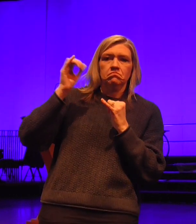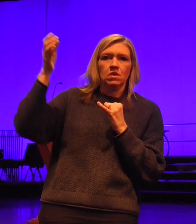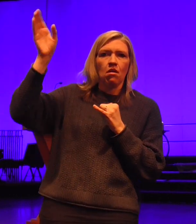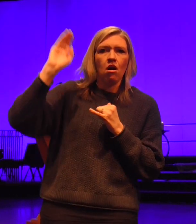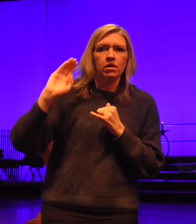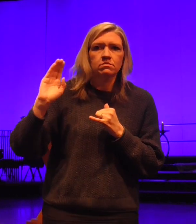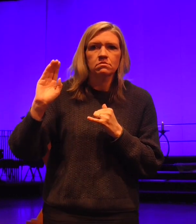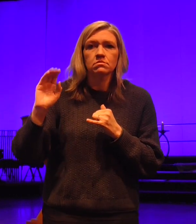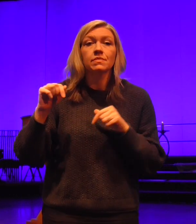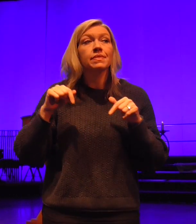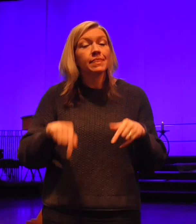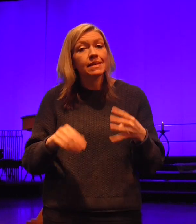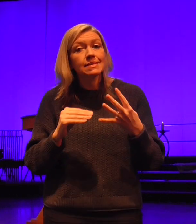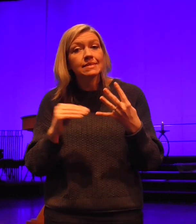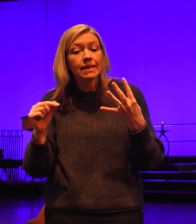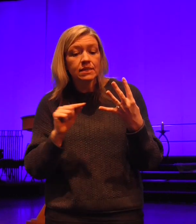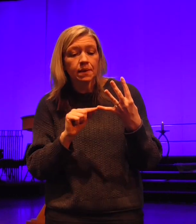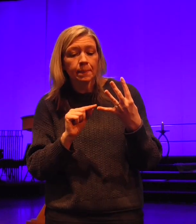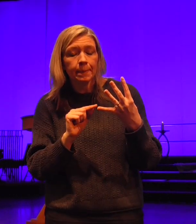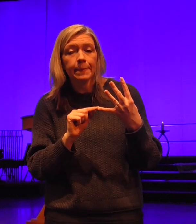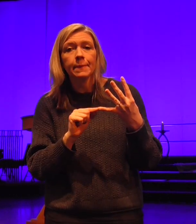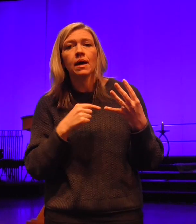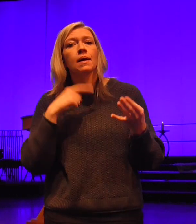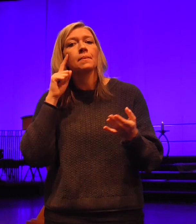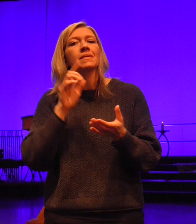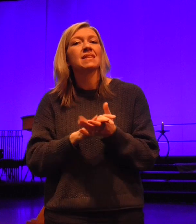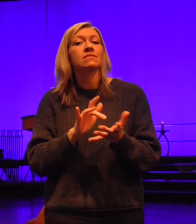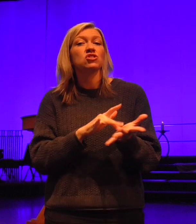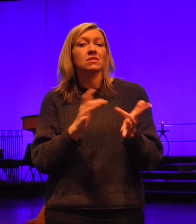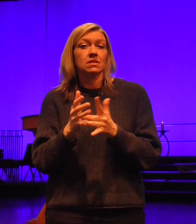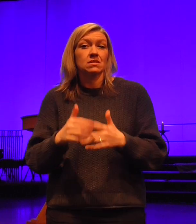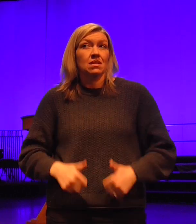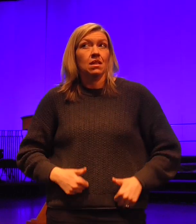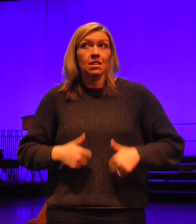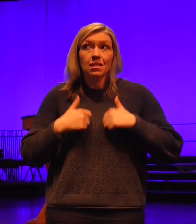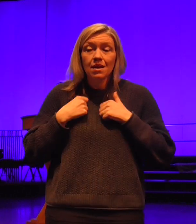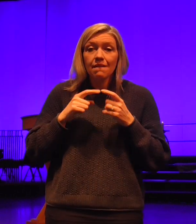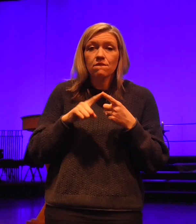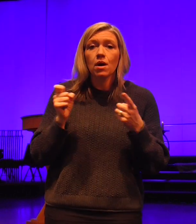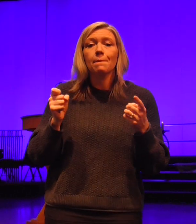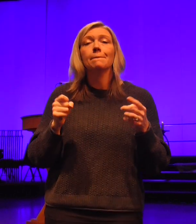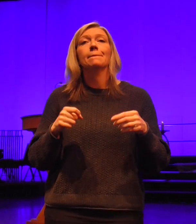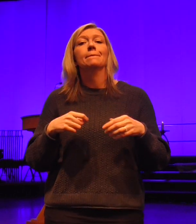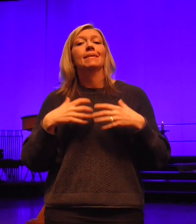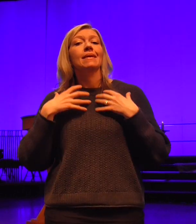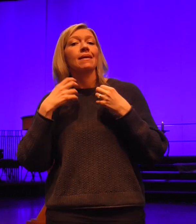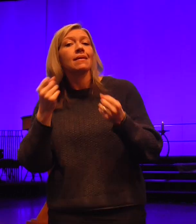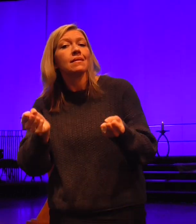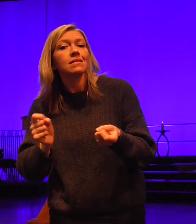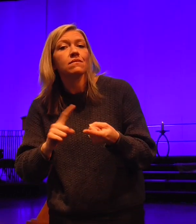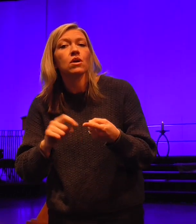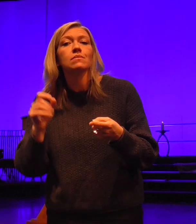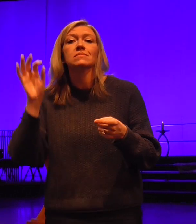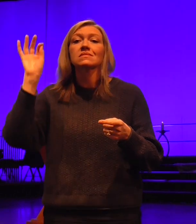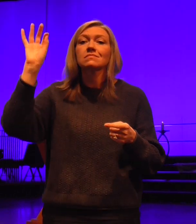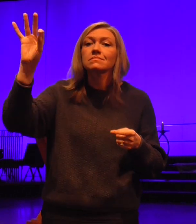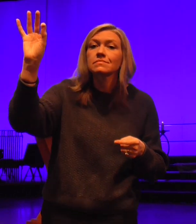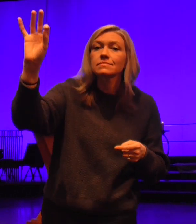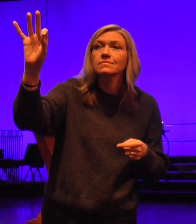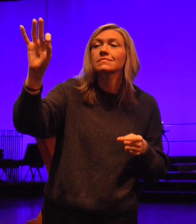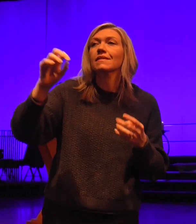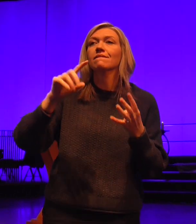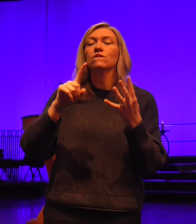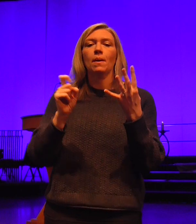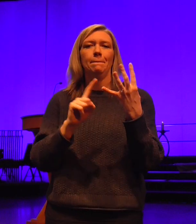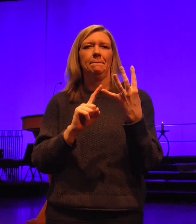is the kingdom where I believe Jesus lived from, healed from, spoke from, ministered from.